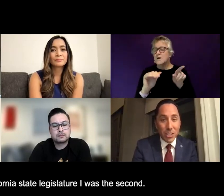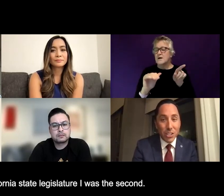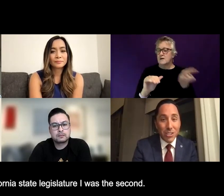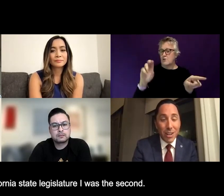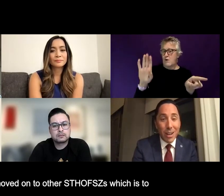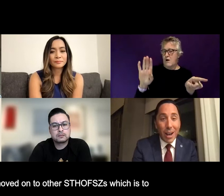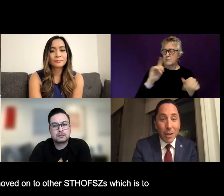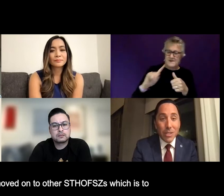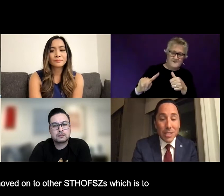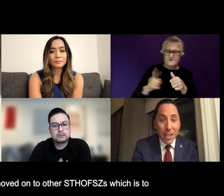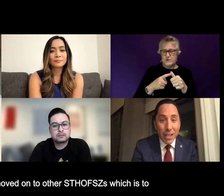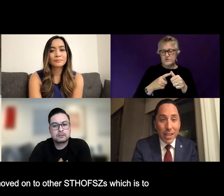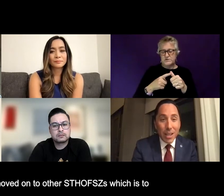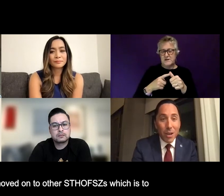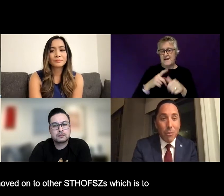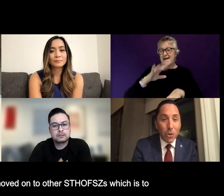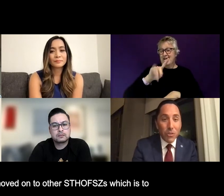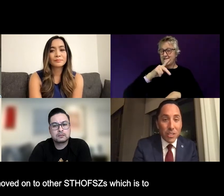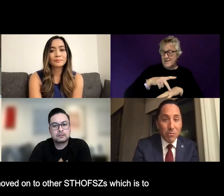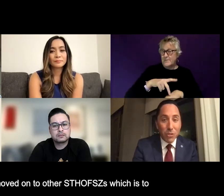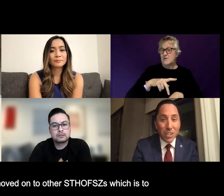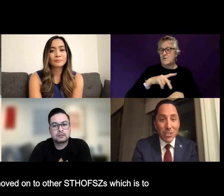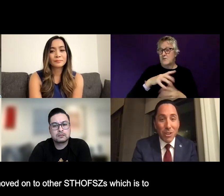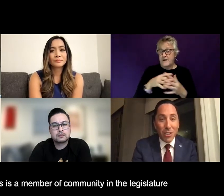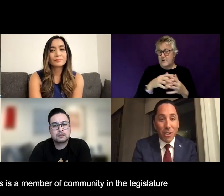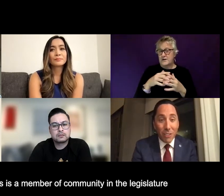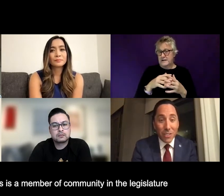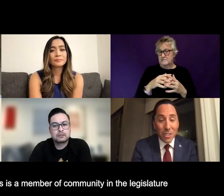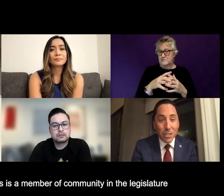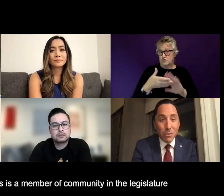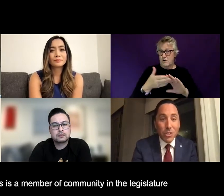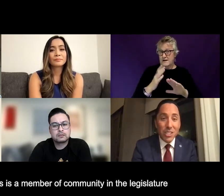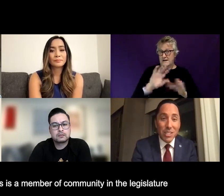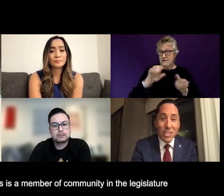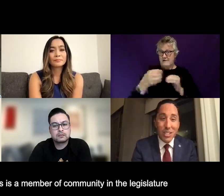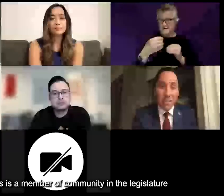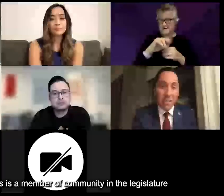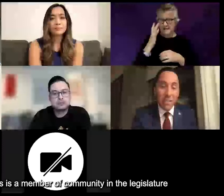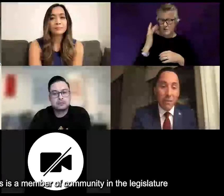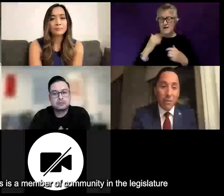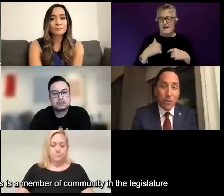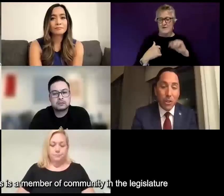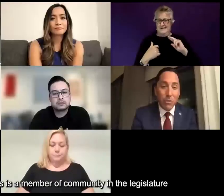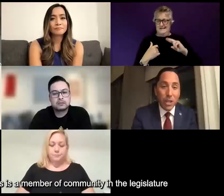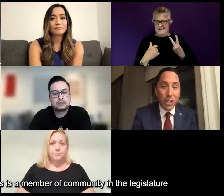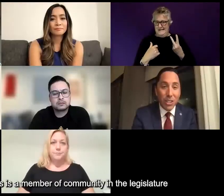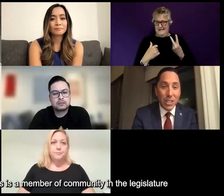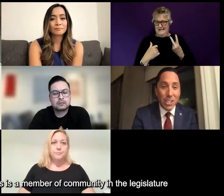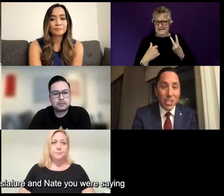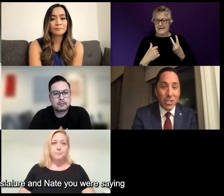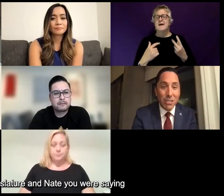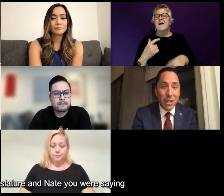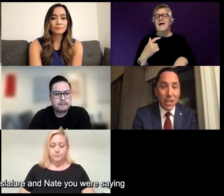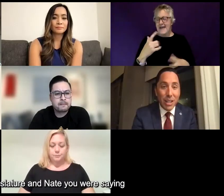State Legislature. I was the second. Both of us have moved on to other offices, which is to say that there isn't a member of our community currently